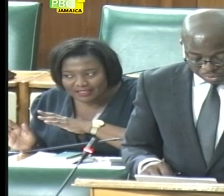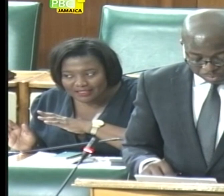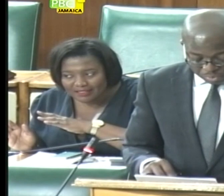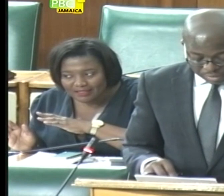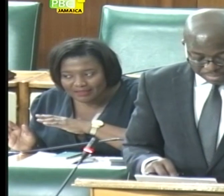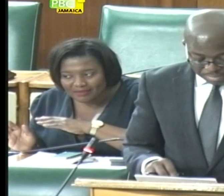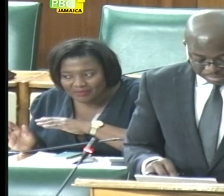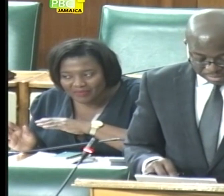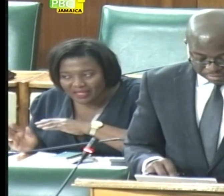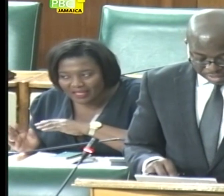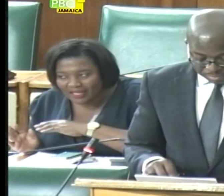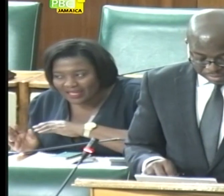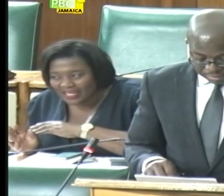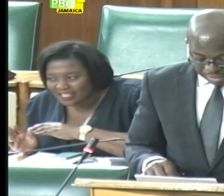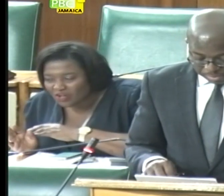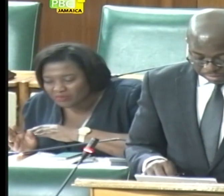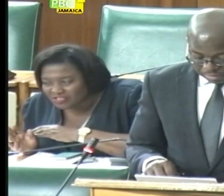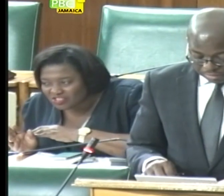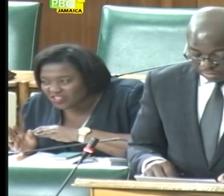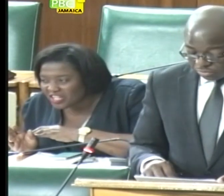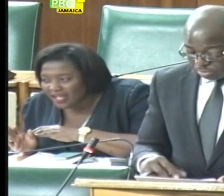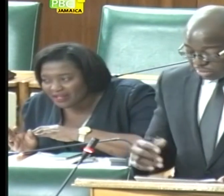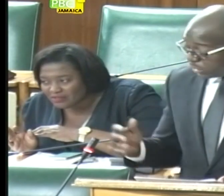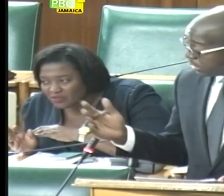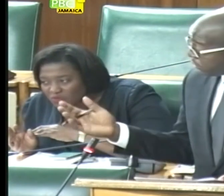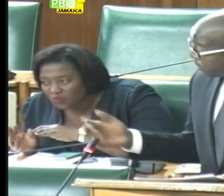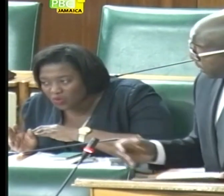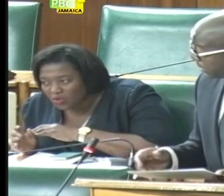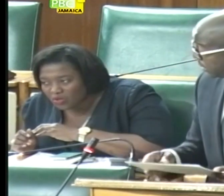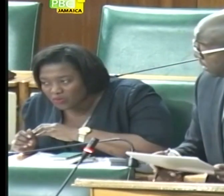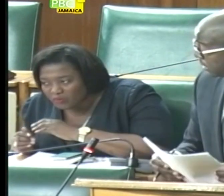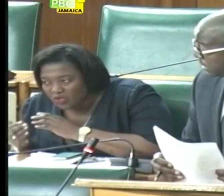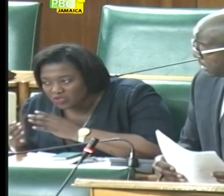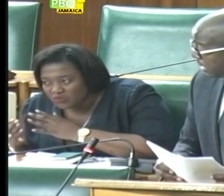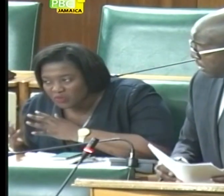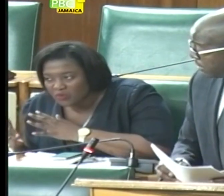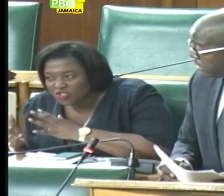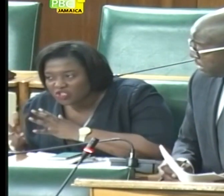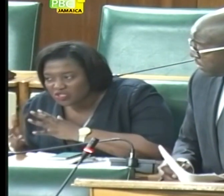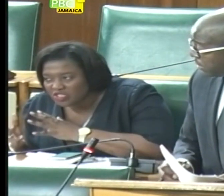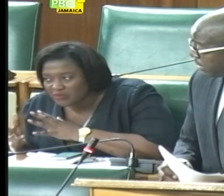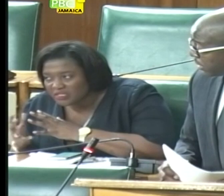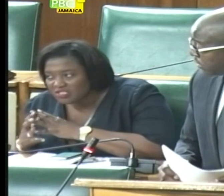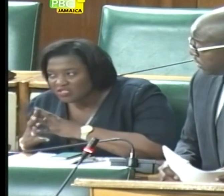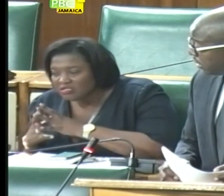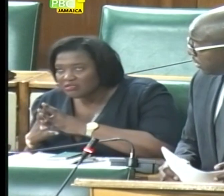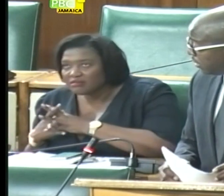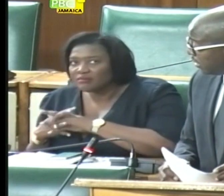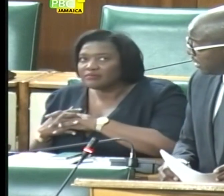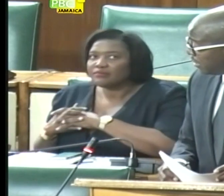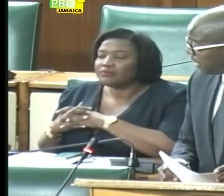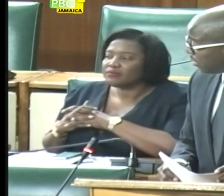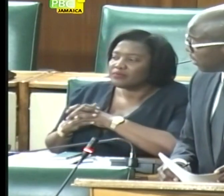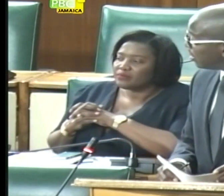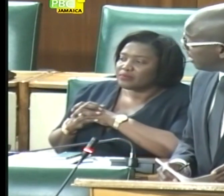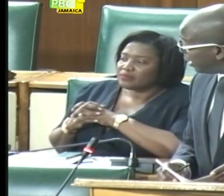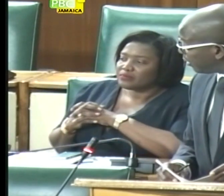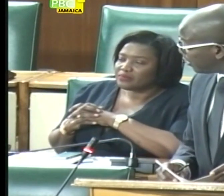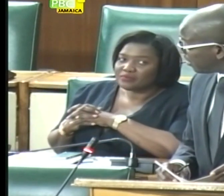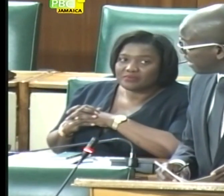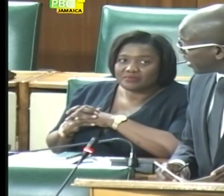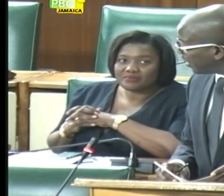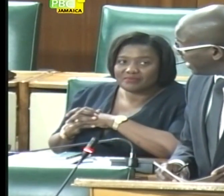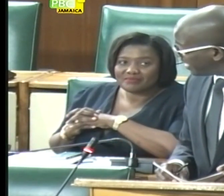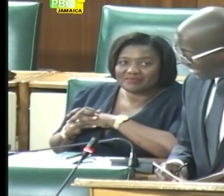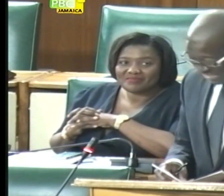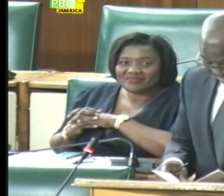to approve the amendments that have been tabled, subject to any further amendments that might be considered based on presentations